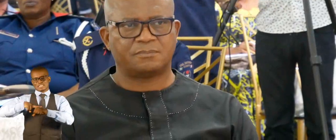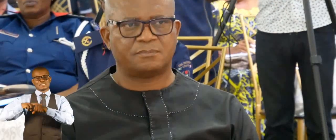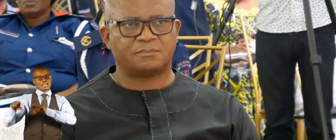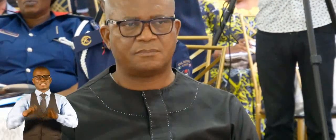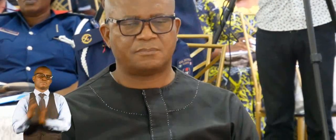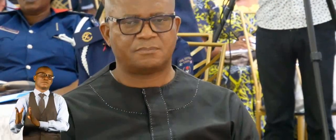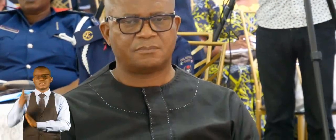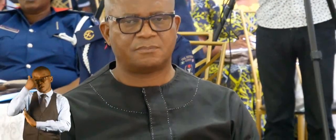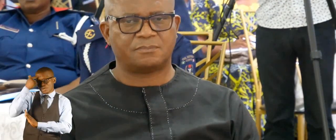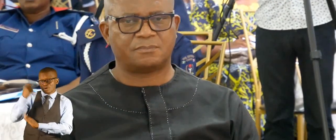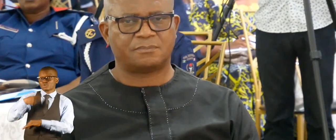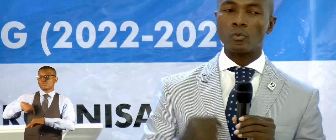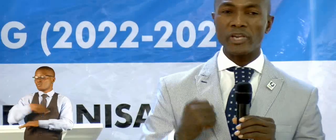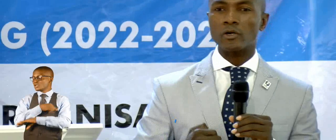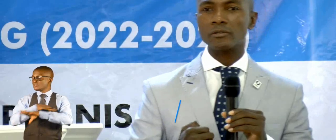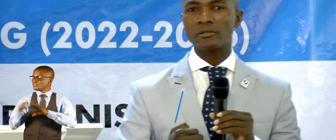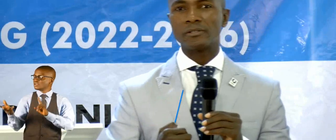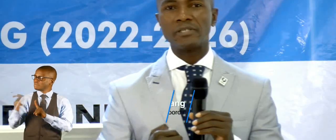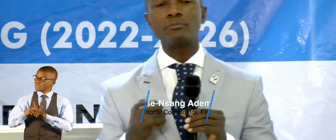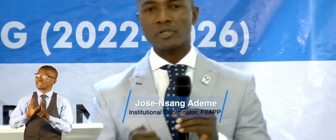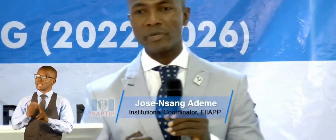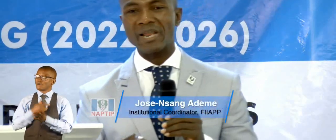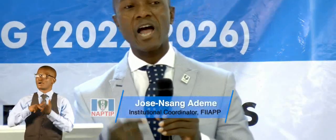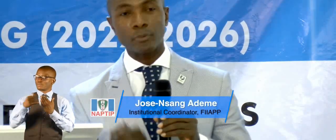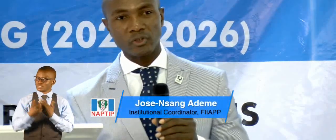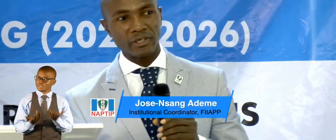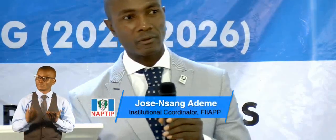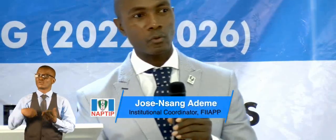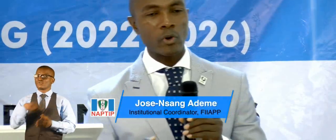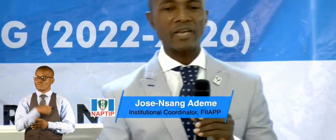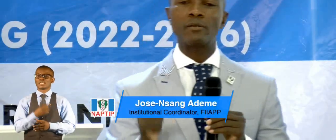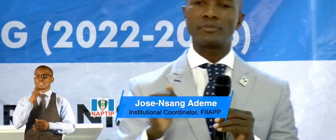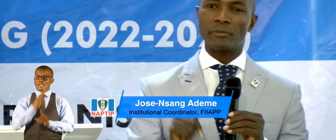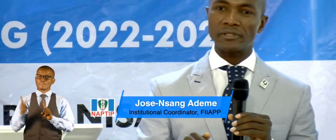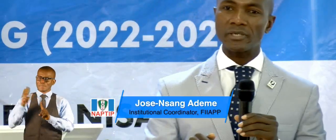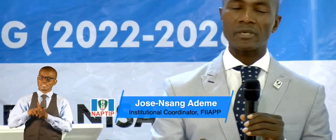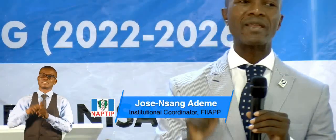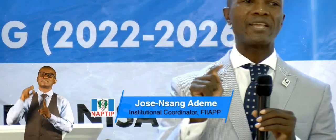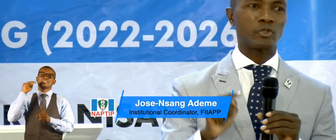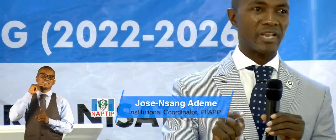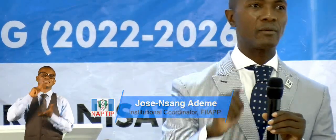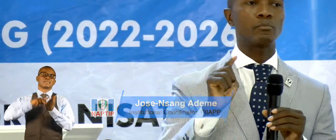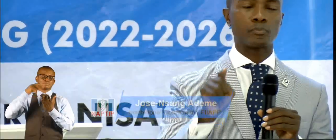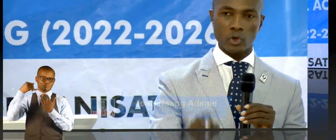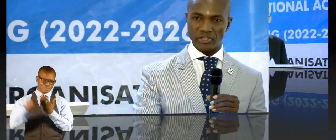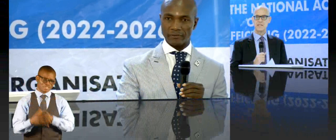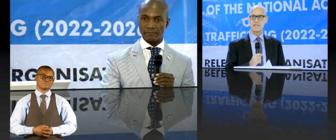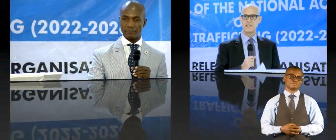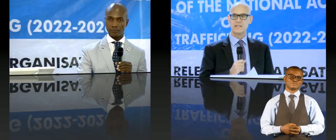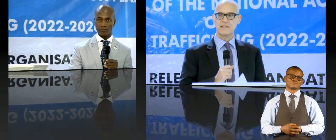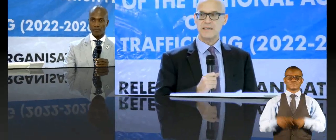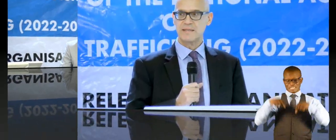to the NAP, because we don't implement our project, we are implementing a Nigerian